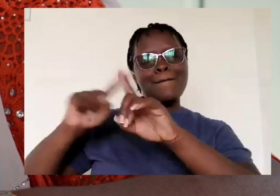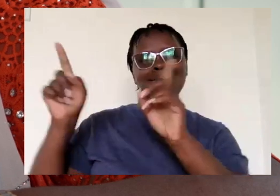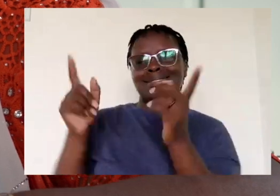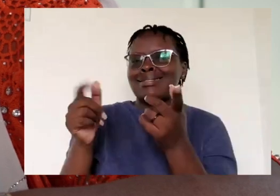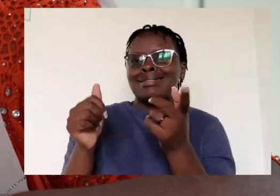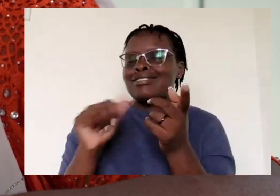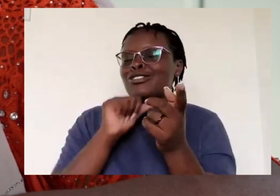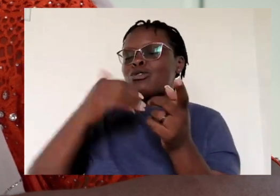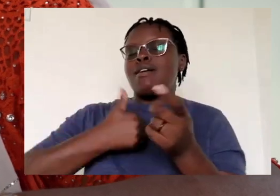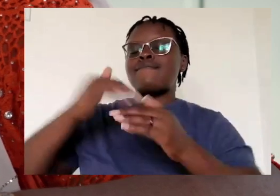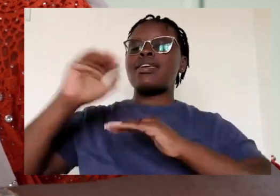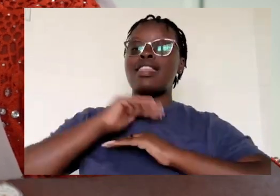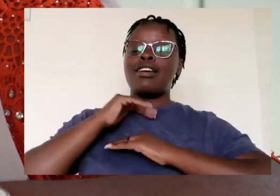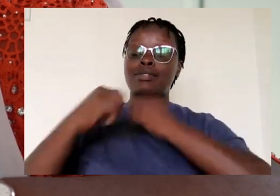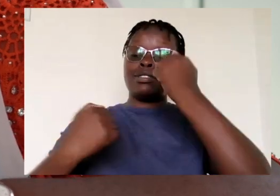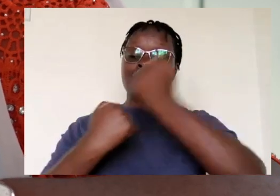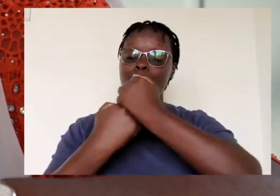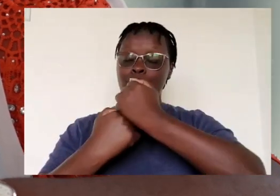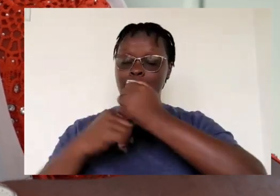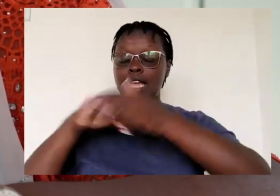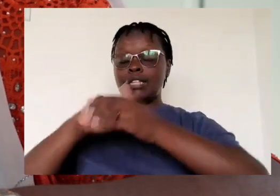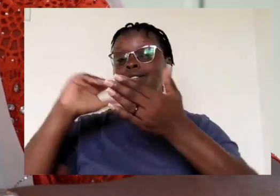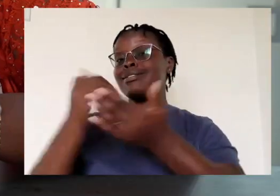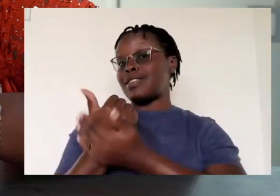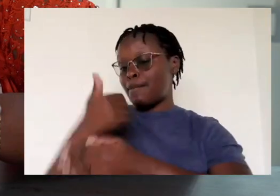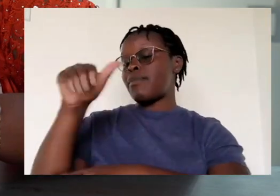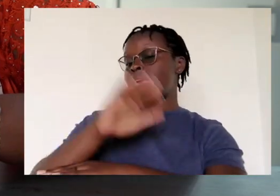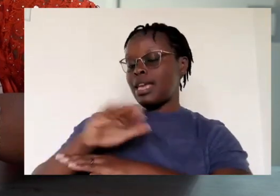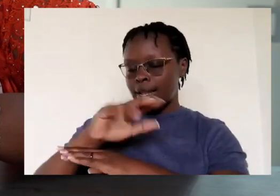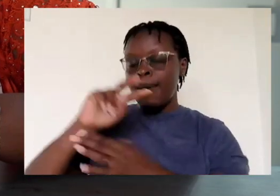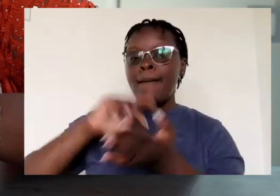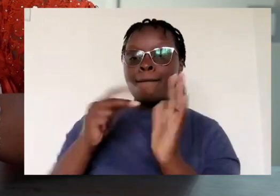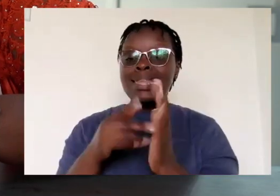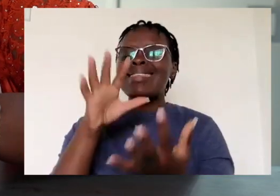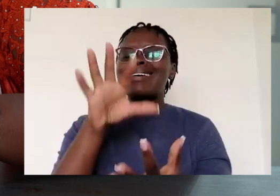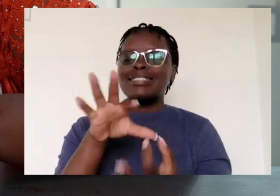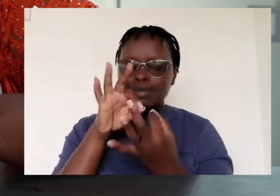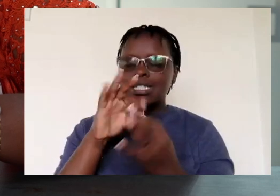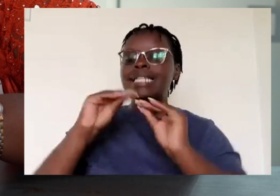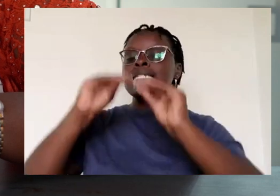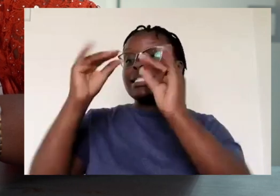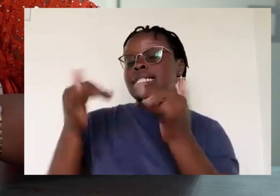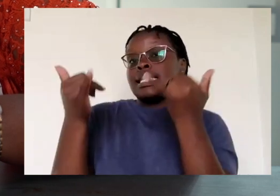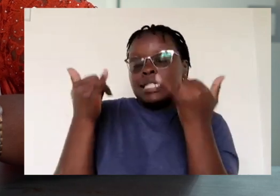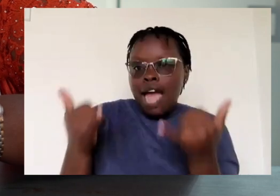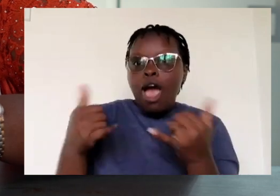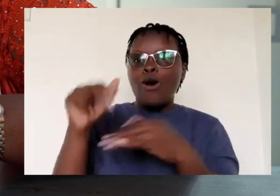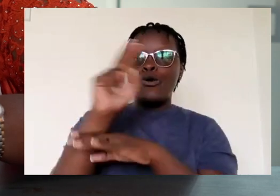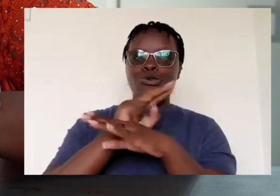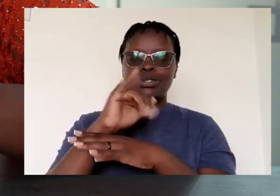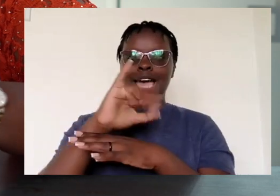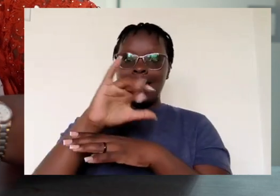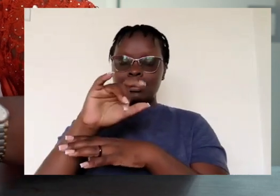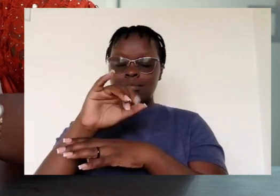still lack support in some of the areas. And so when it comes to especially teachers now being